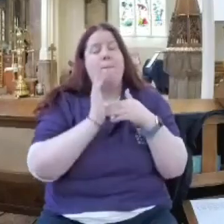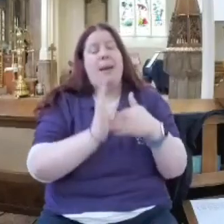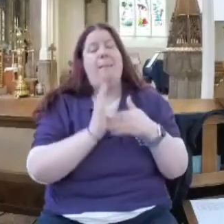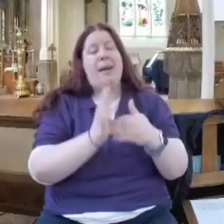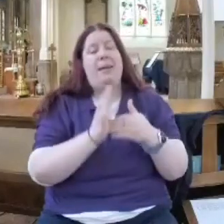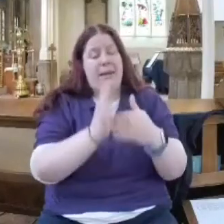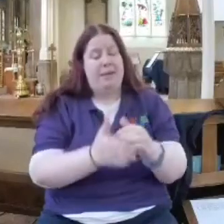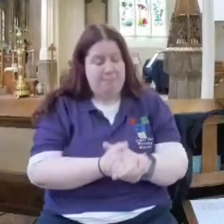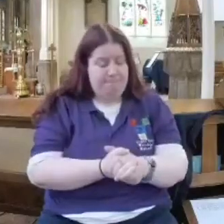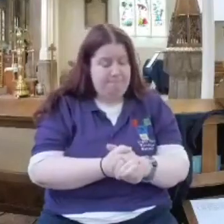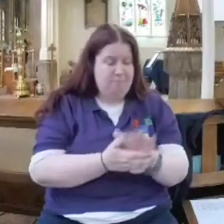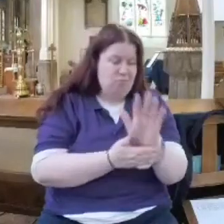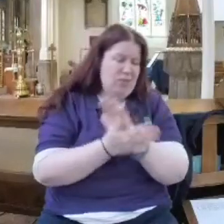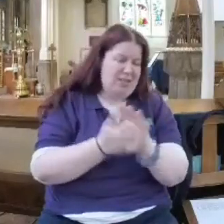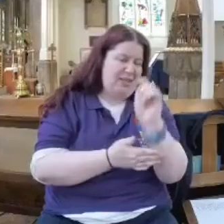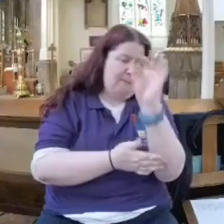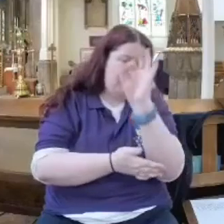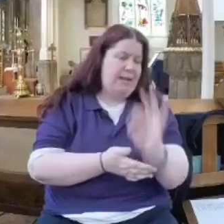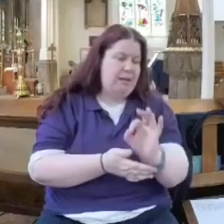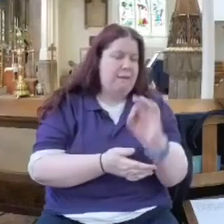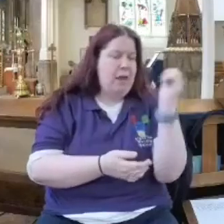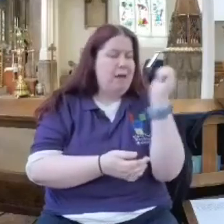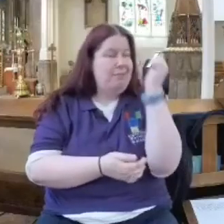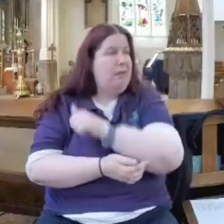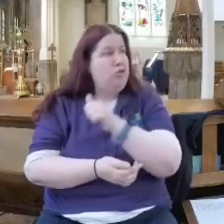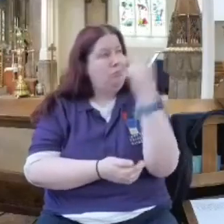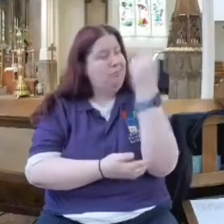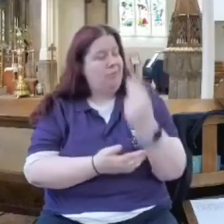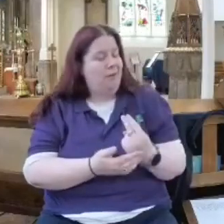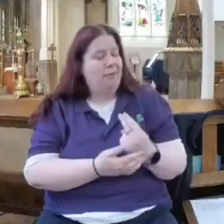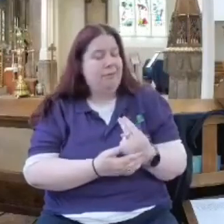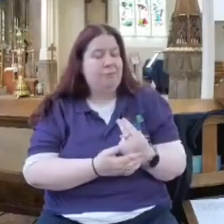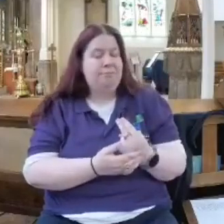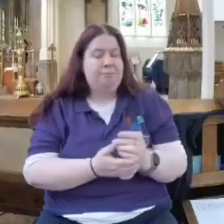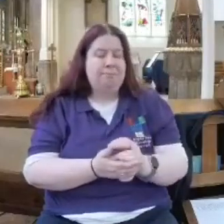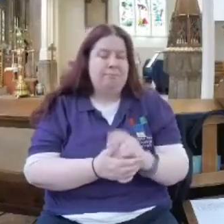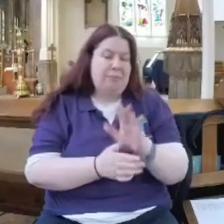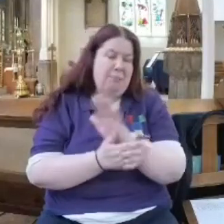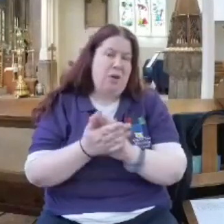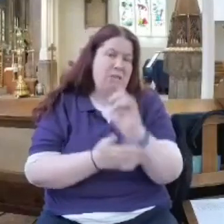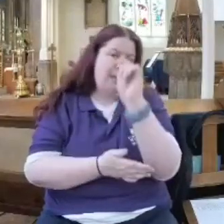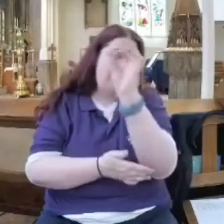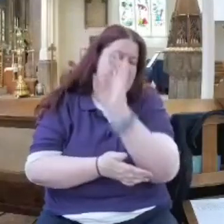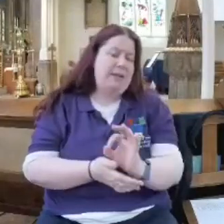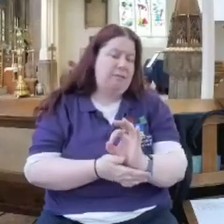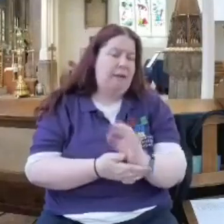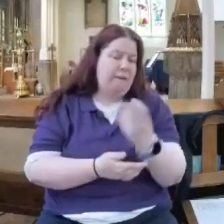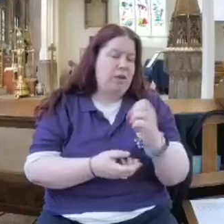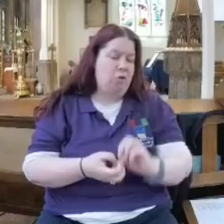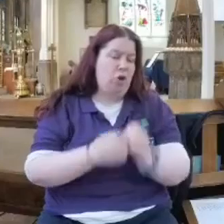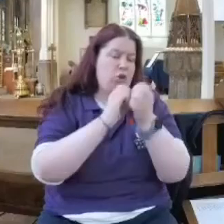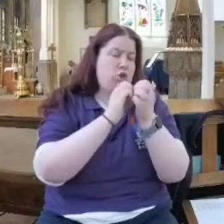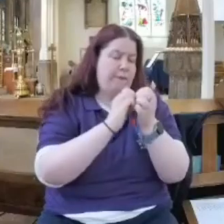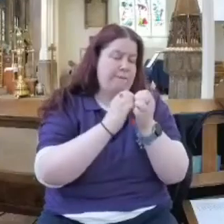roughly 10% who hold an intelligent design view, roughly 10% a creationist view,